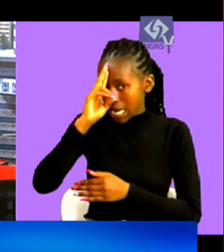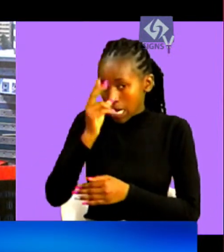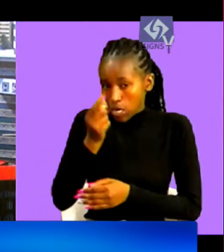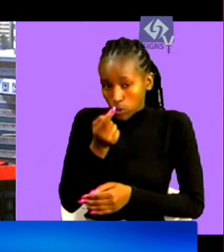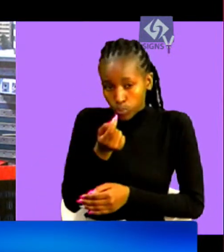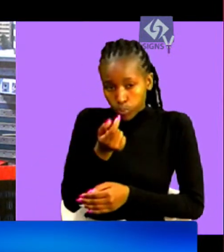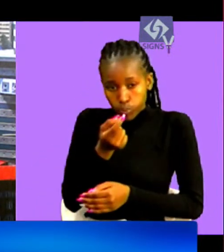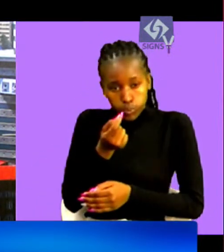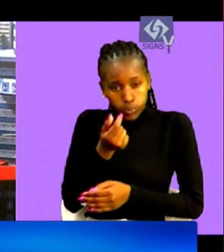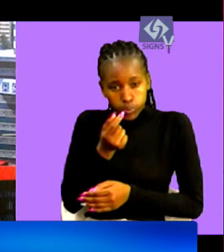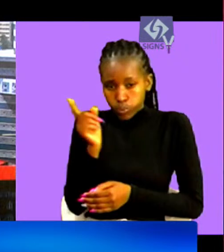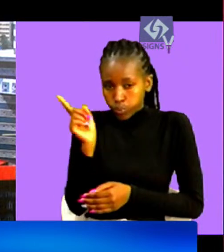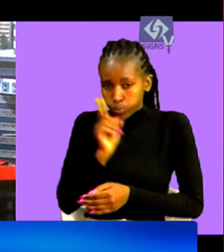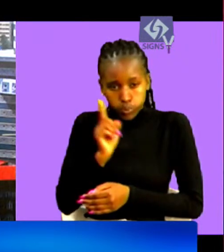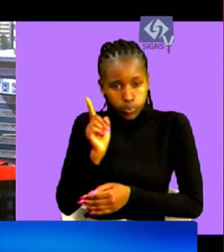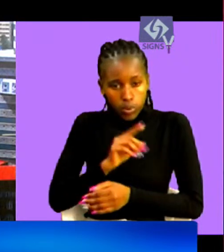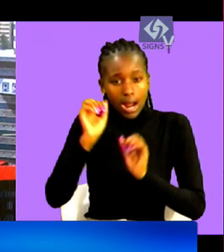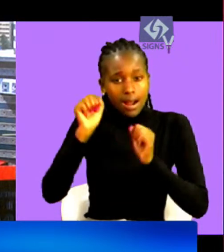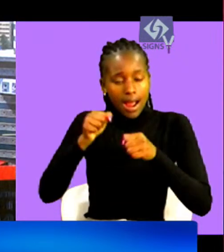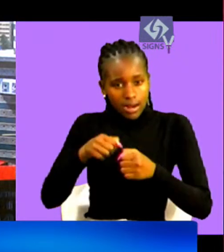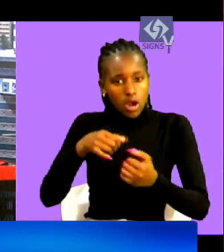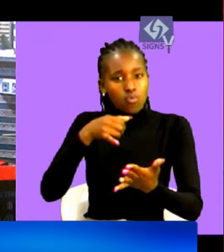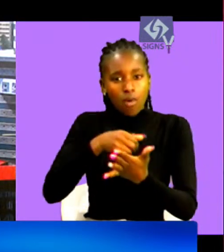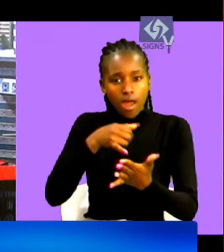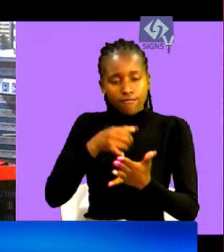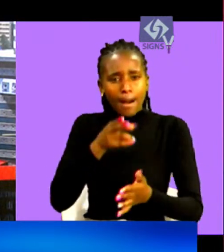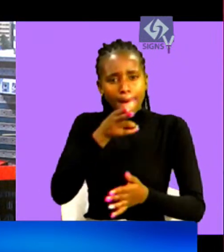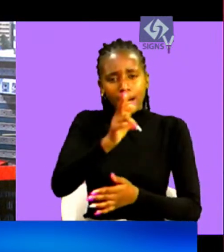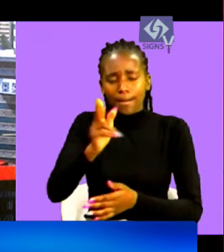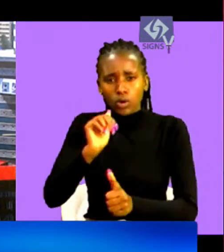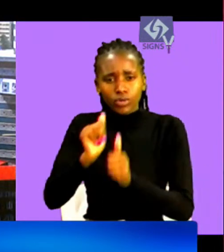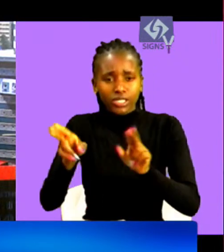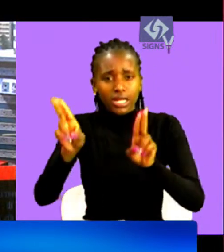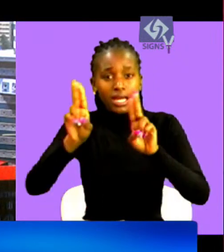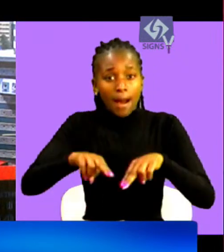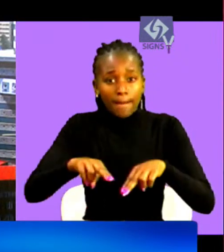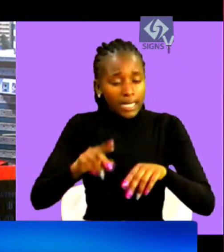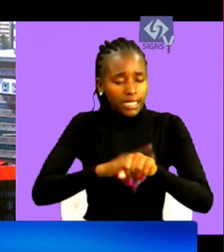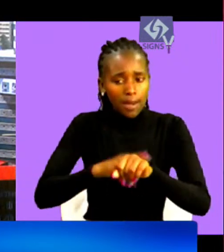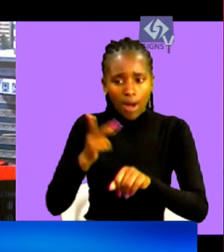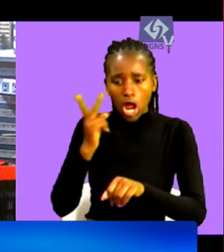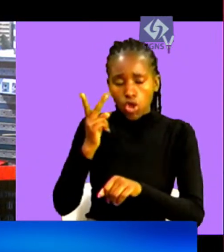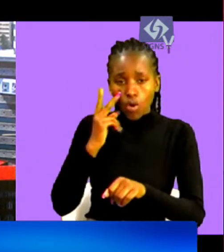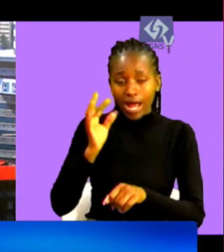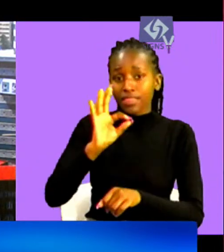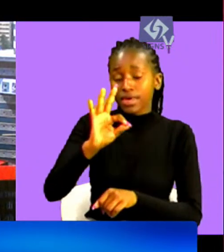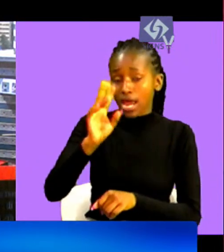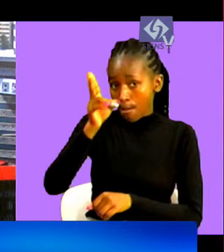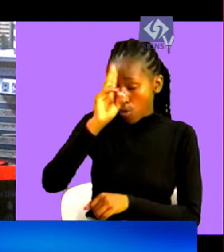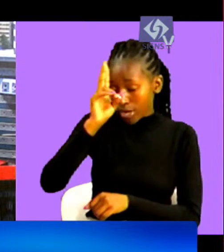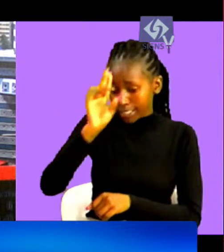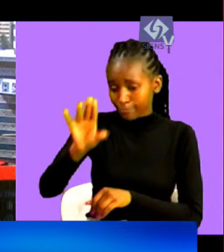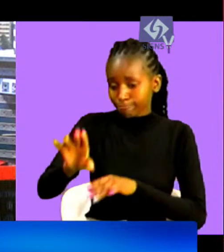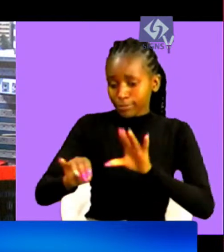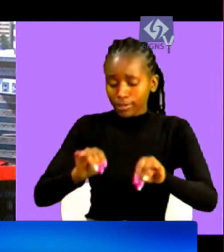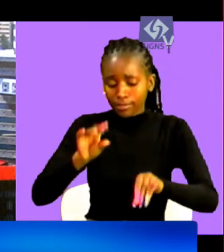incident involving 3 traffic officers caught accepting bribes at Karagita along